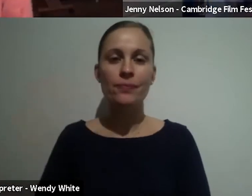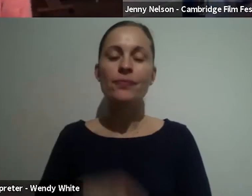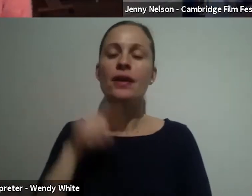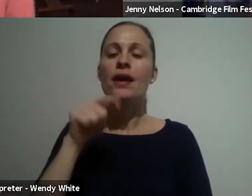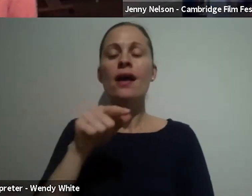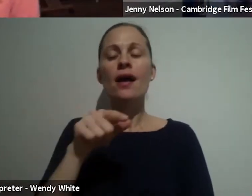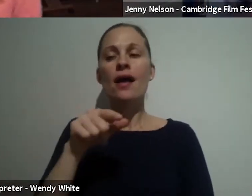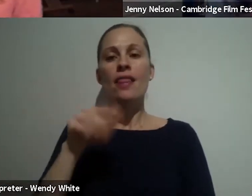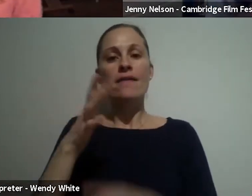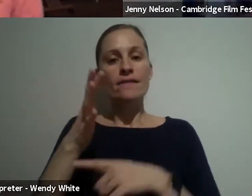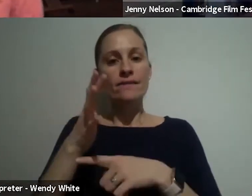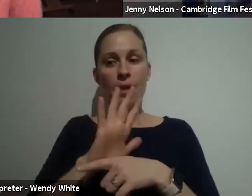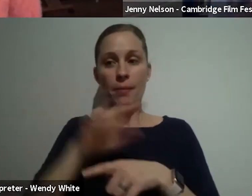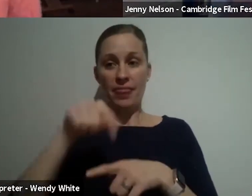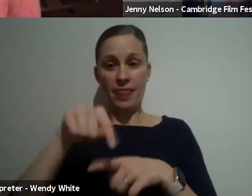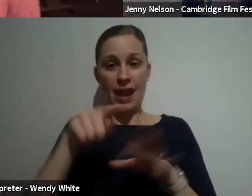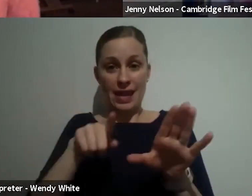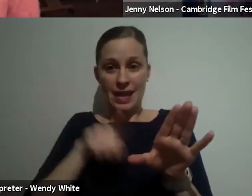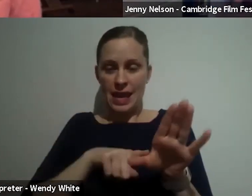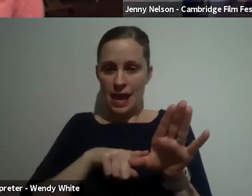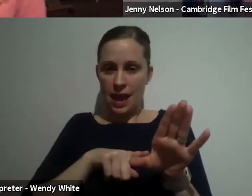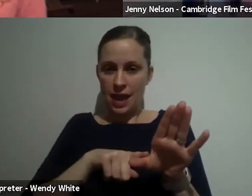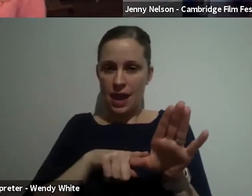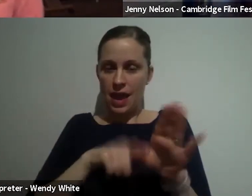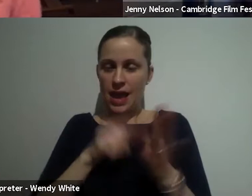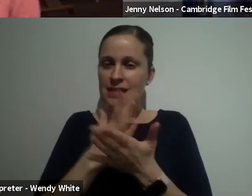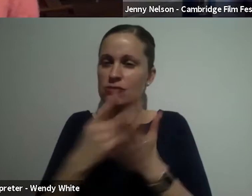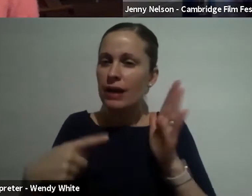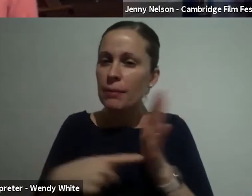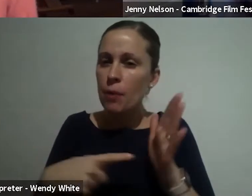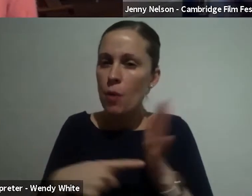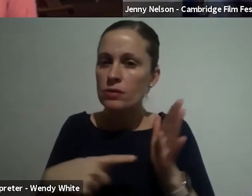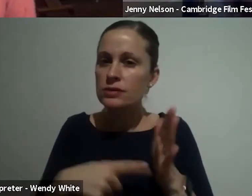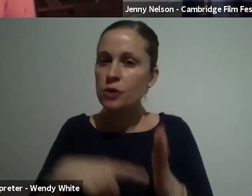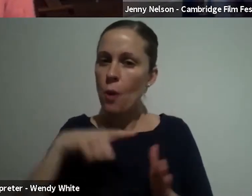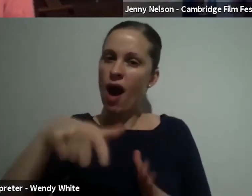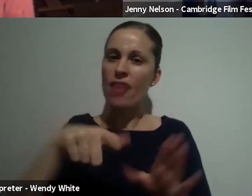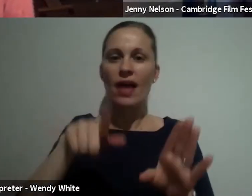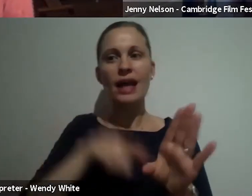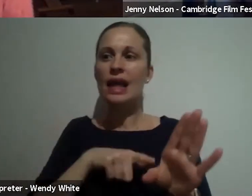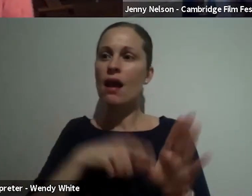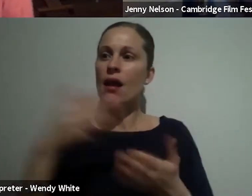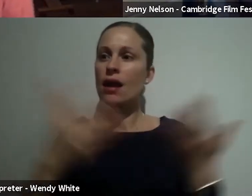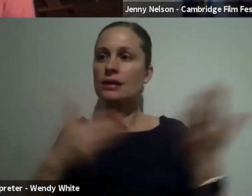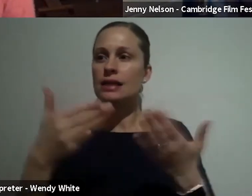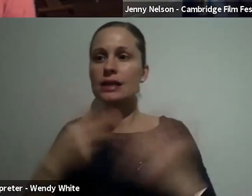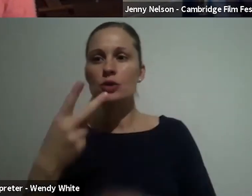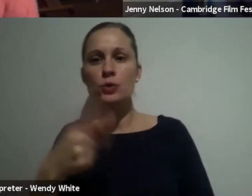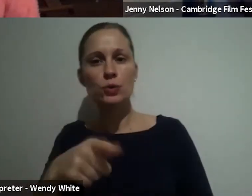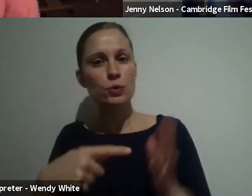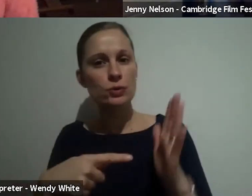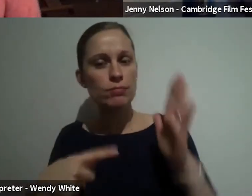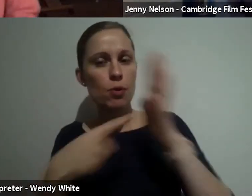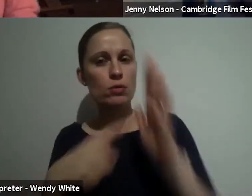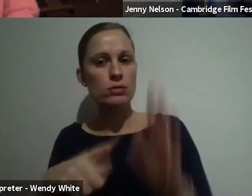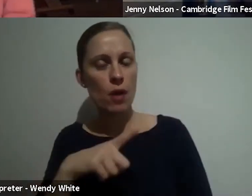in is really important. Can you explain why that year is significant? Hmm. Well,